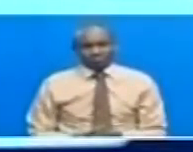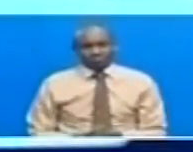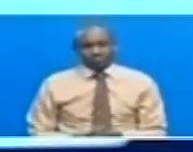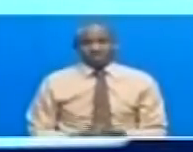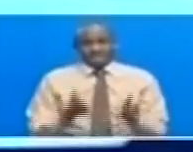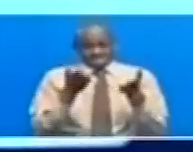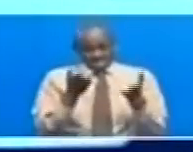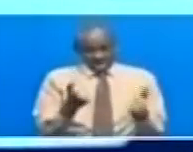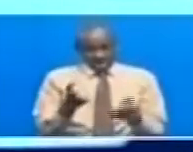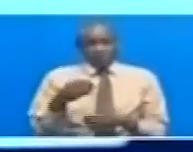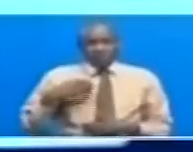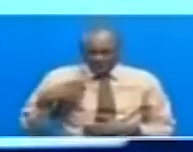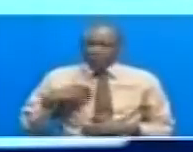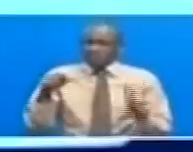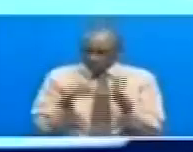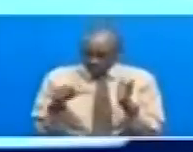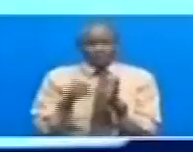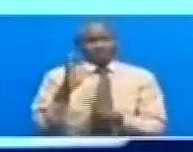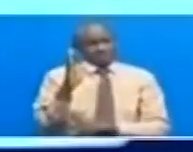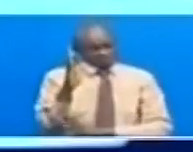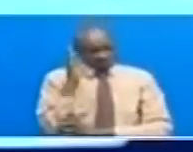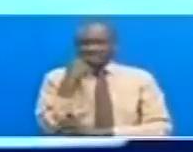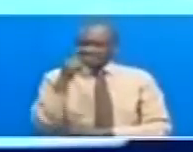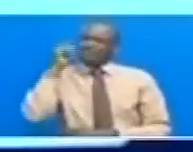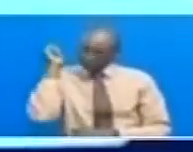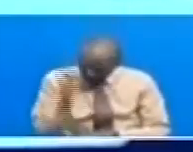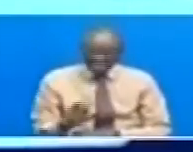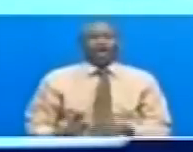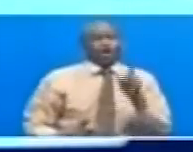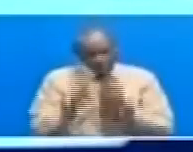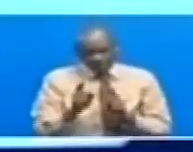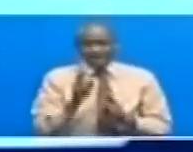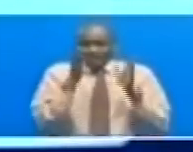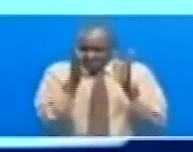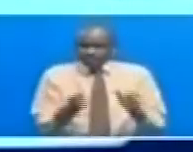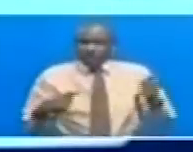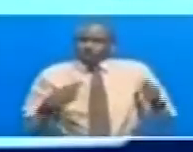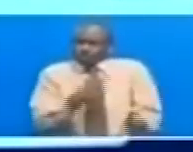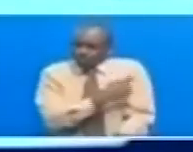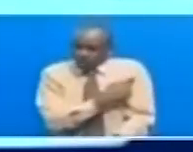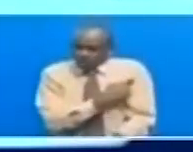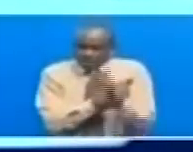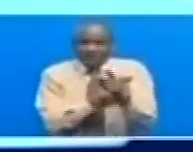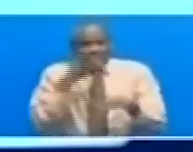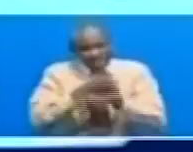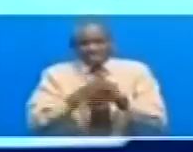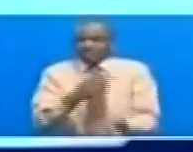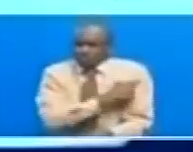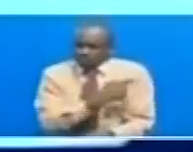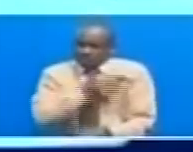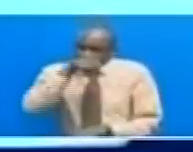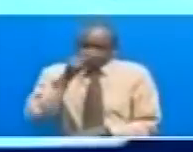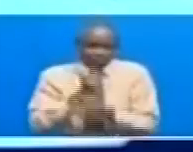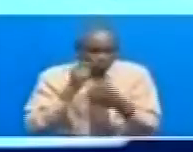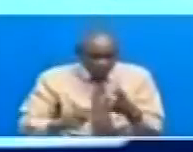Right. Pressure is mounting on security agencies to bring to book Mugo Wawairimu, a questionable gynecologist suspected